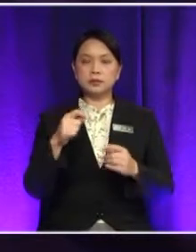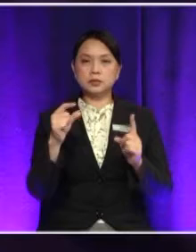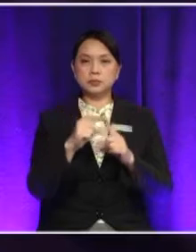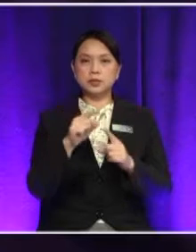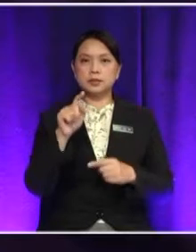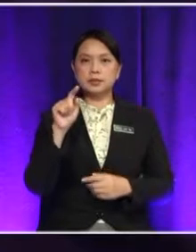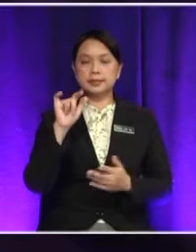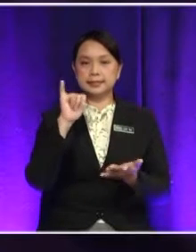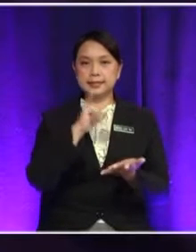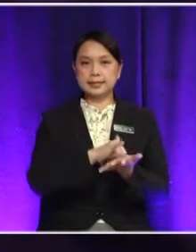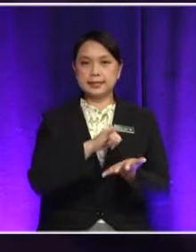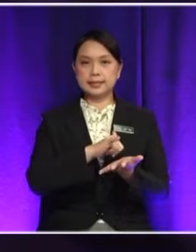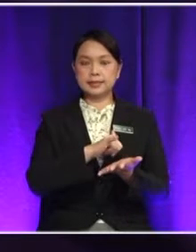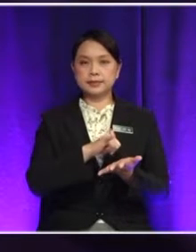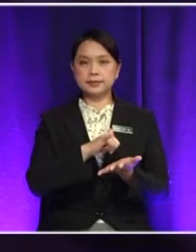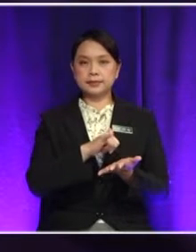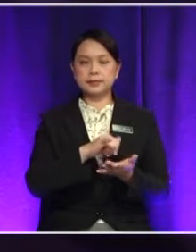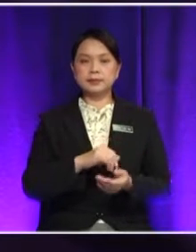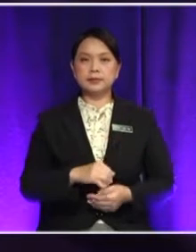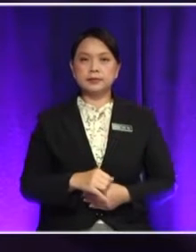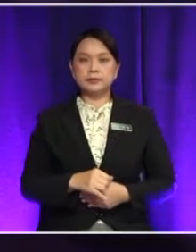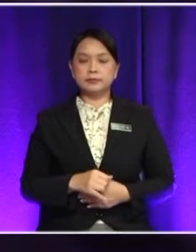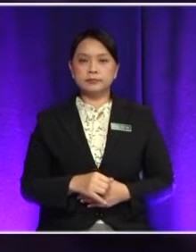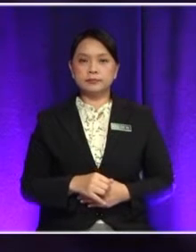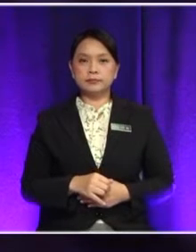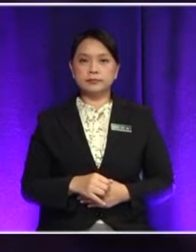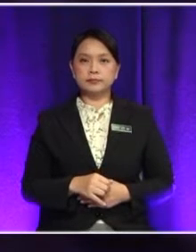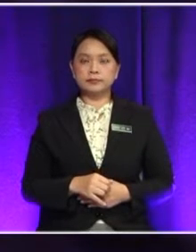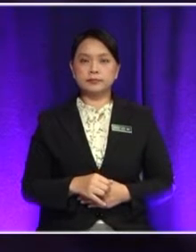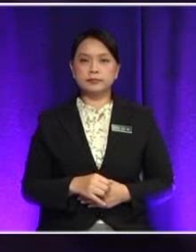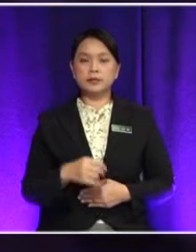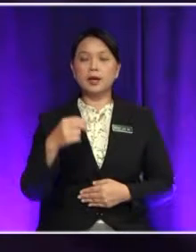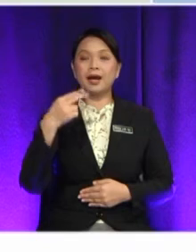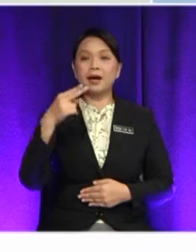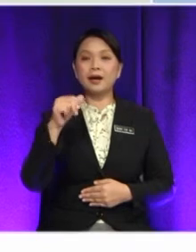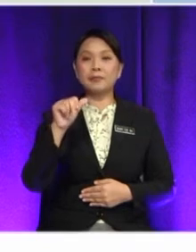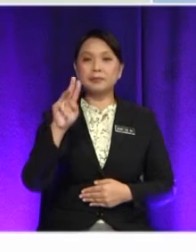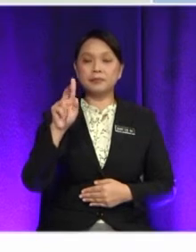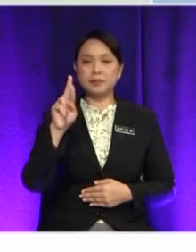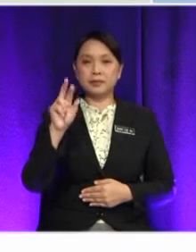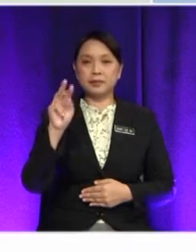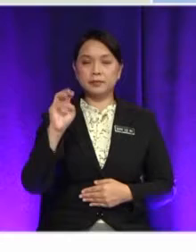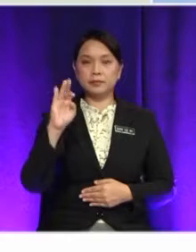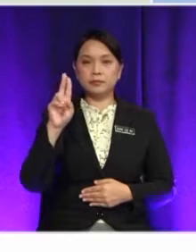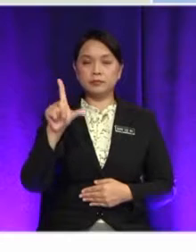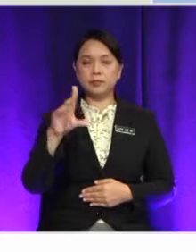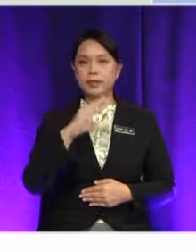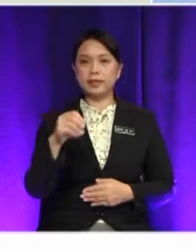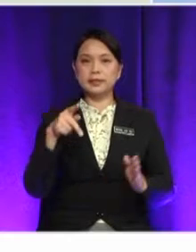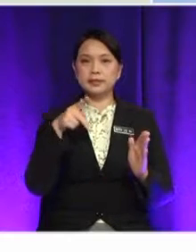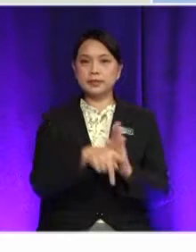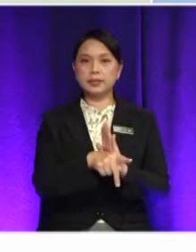and kill. Okay, because of the word this, Shafika, Yeah. harmful and kill. Kill.